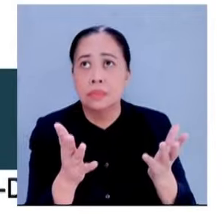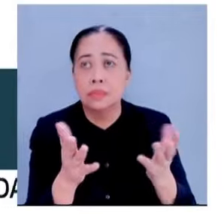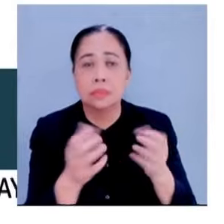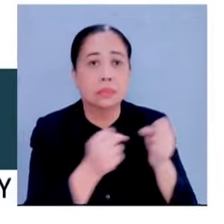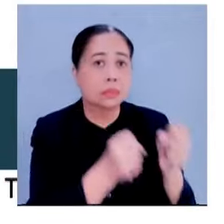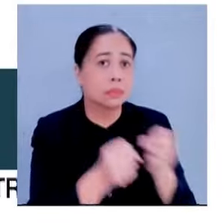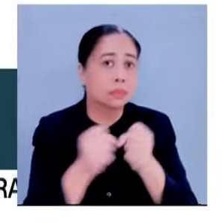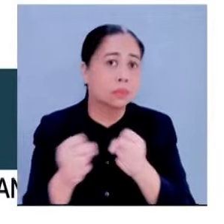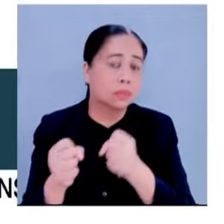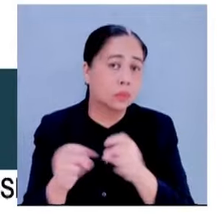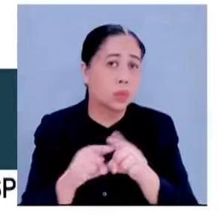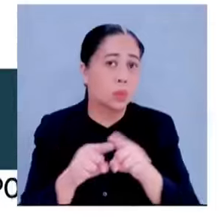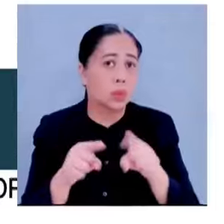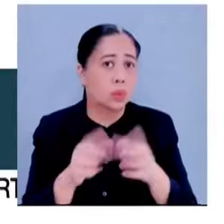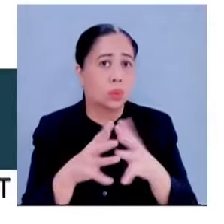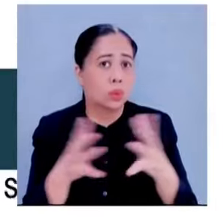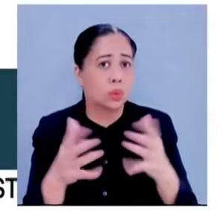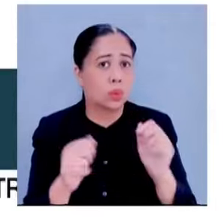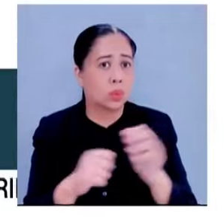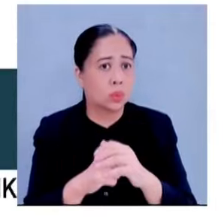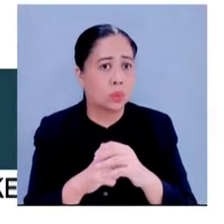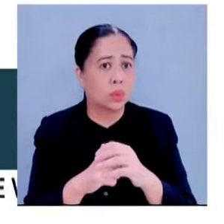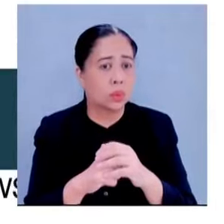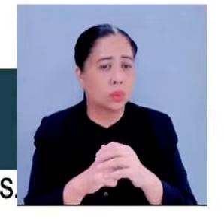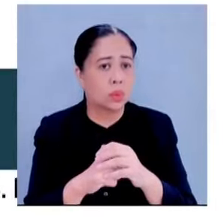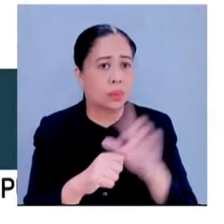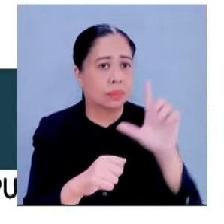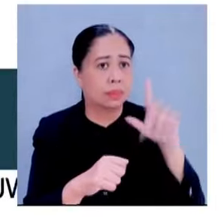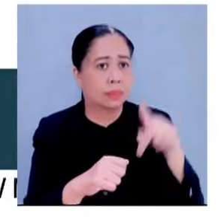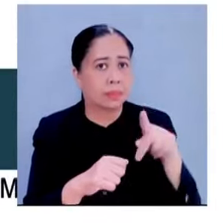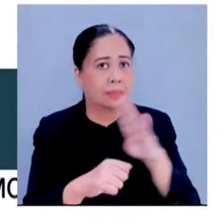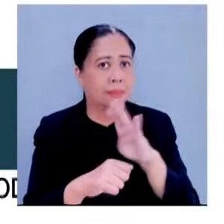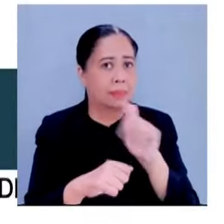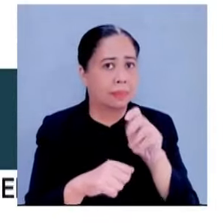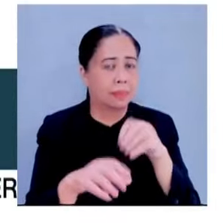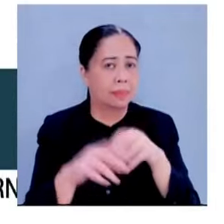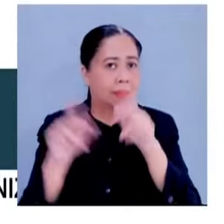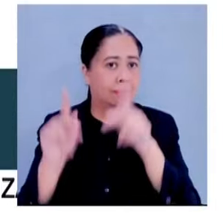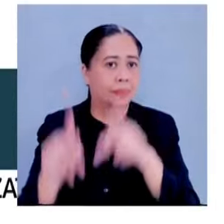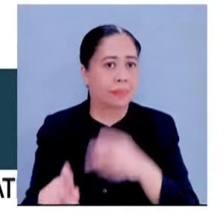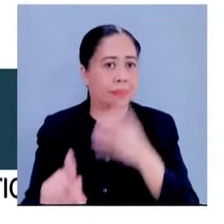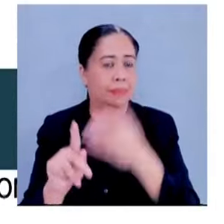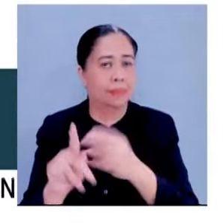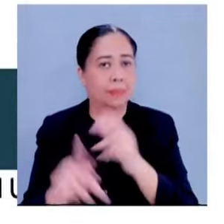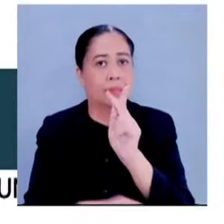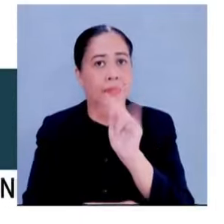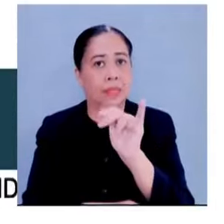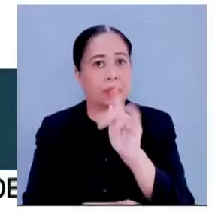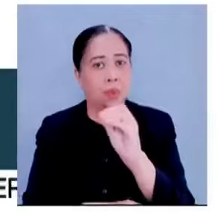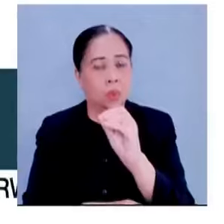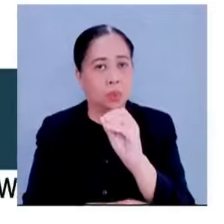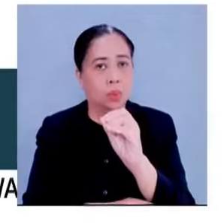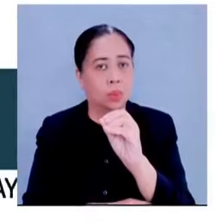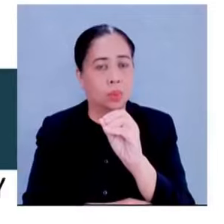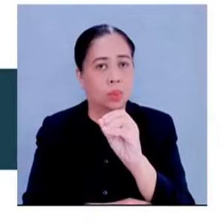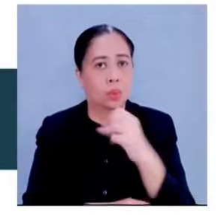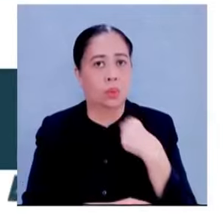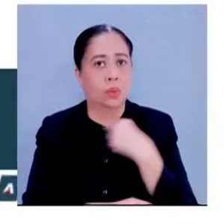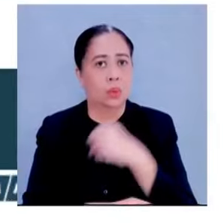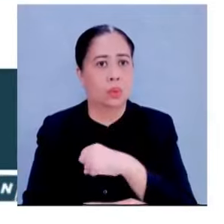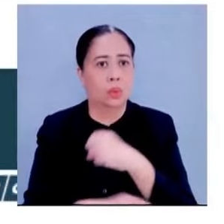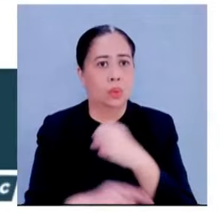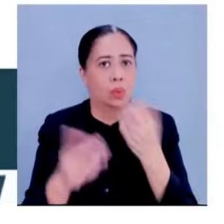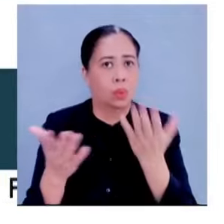strategizing as well. You have a lone Liberal Party bet in the person of Kiko Pangilinan there at the Senate. Why go the party